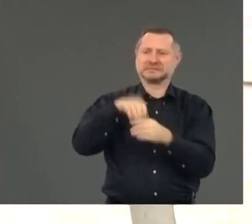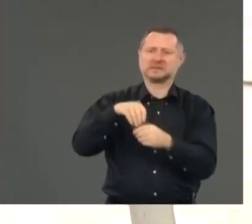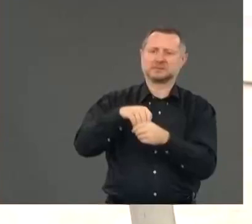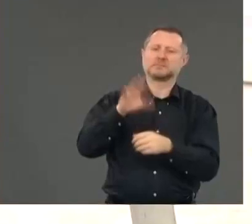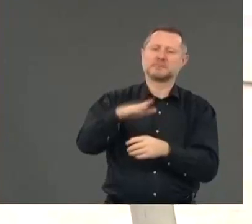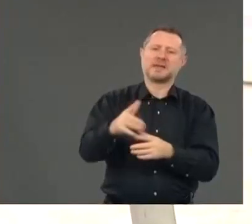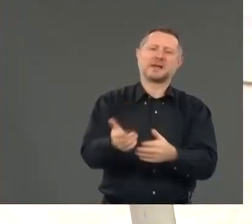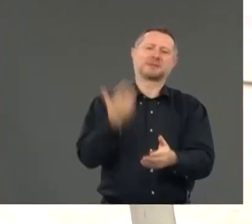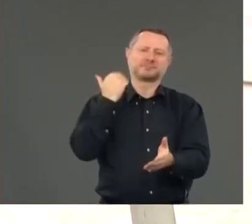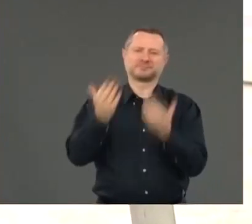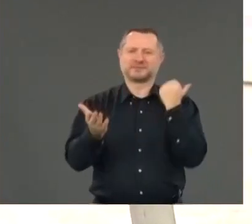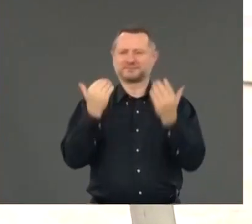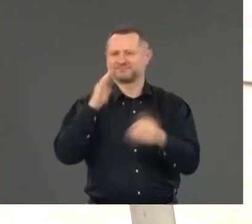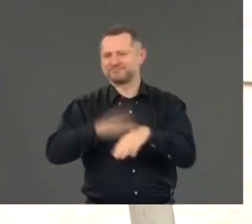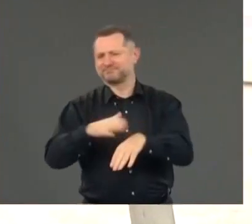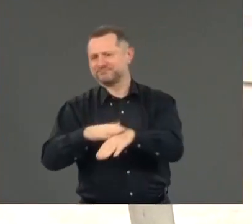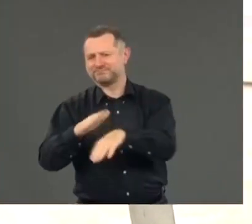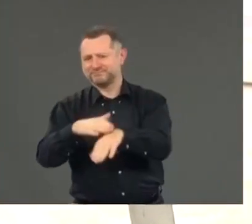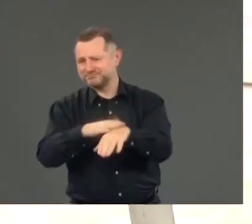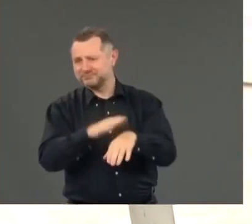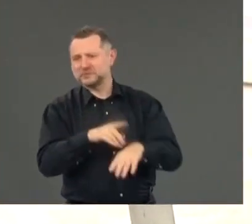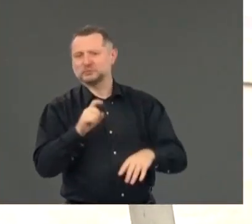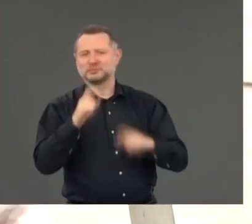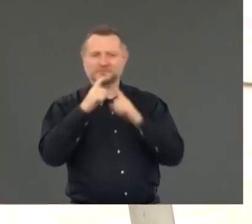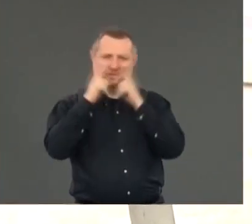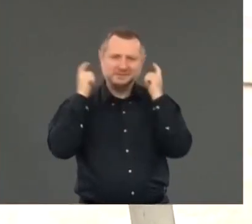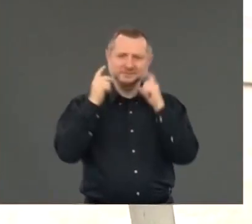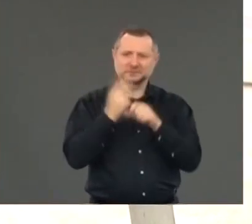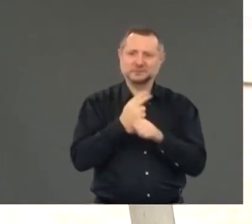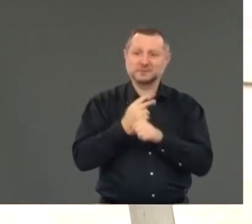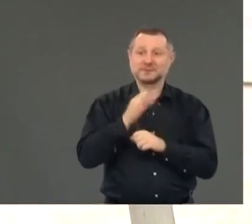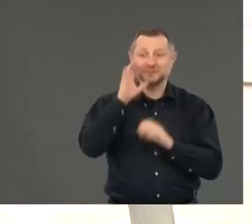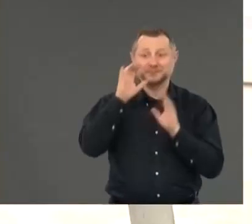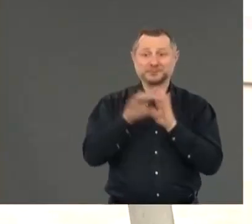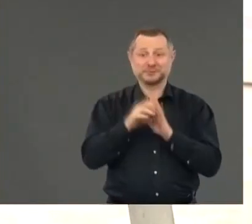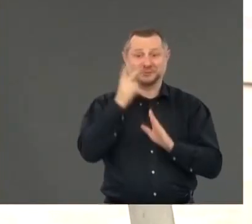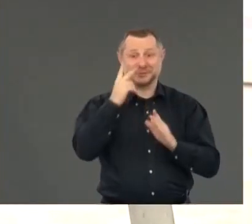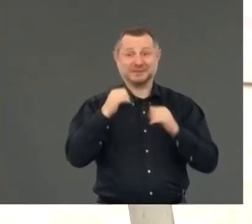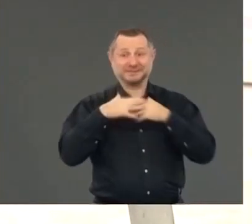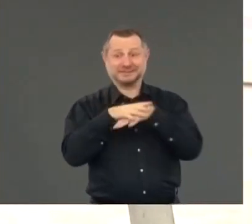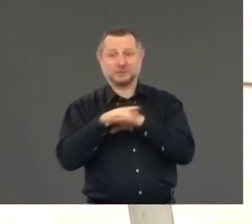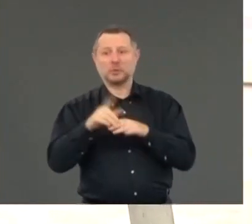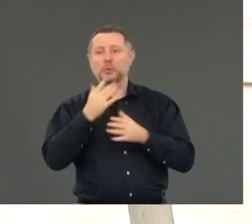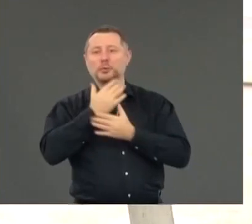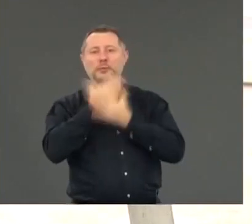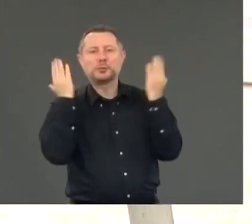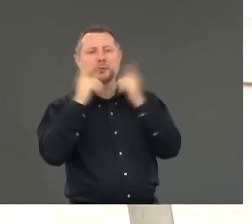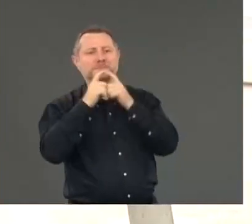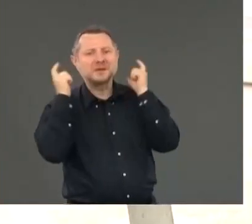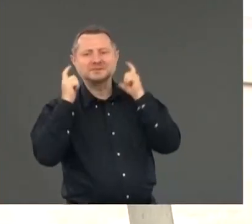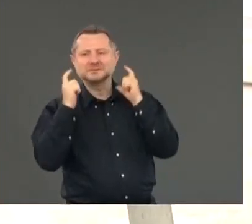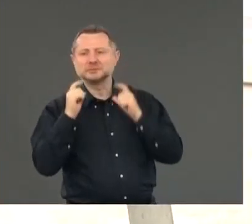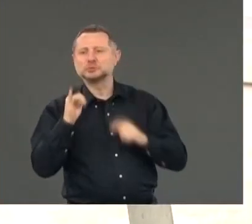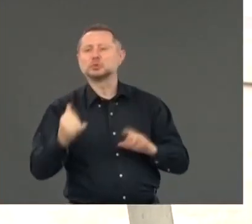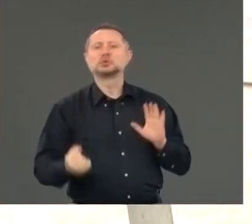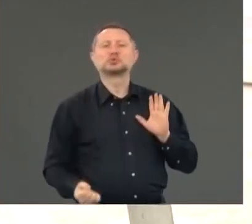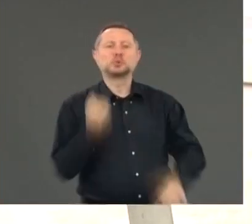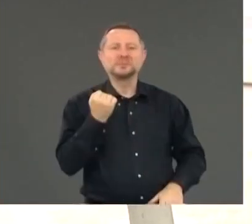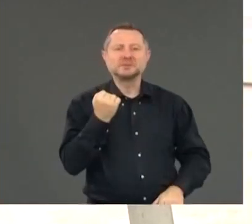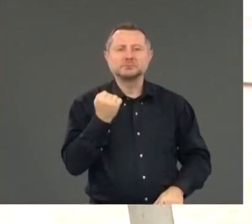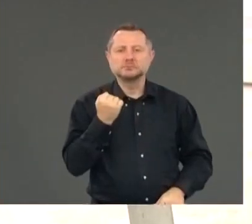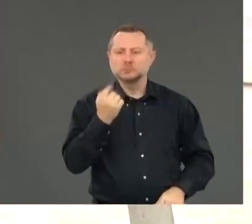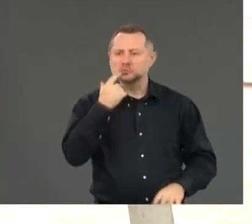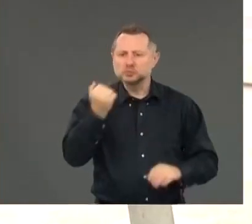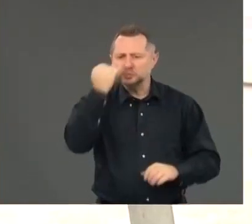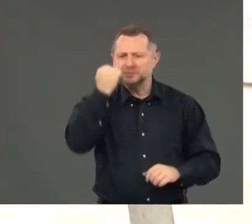and everybody should be wearing masks. From what I understand, the photos showed that people were in this space and they weren't wearing masks. That's stupid. It's stupid for you. It's stupid for